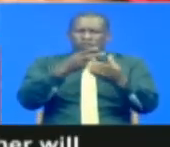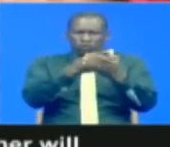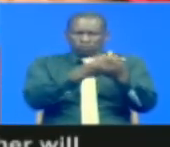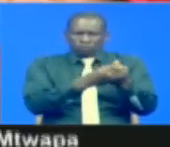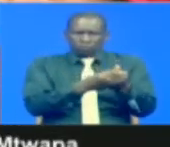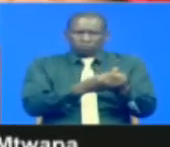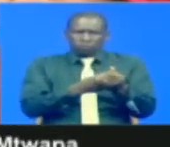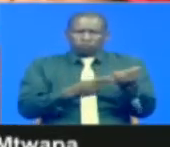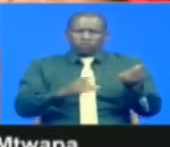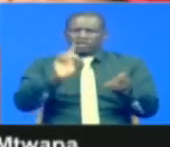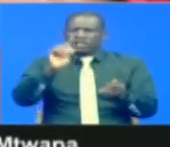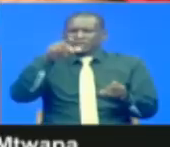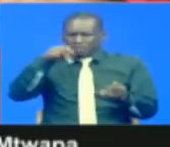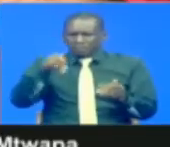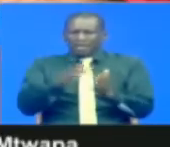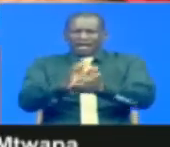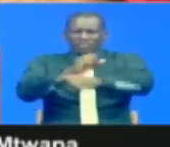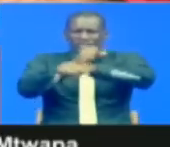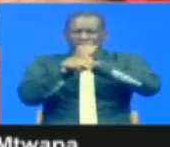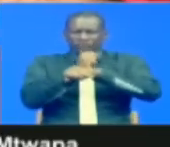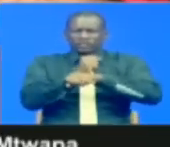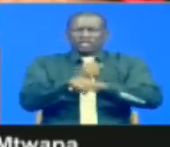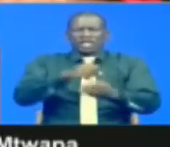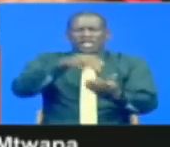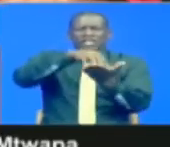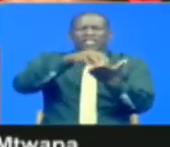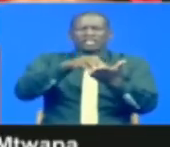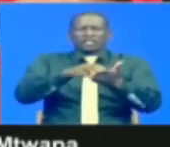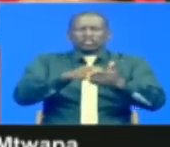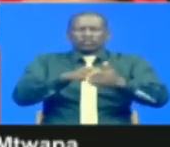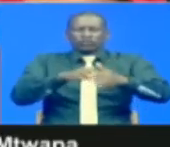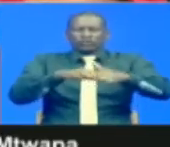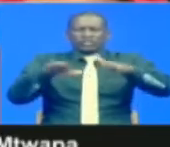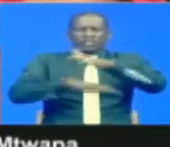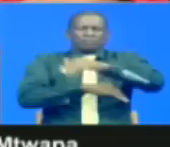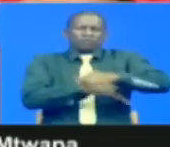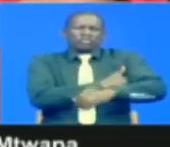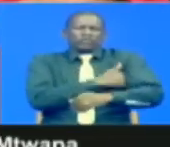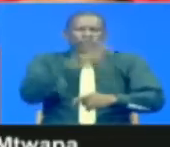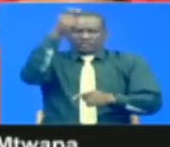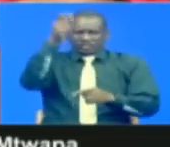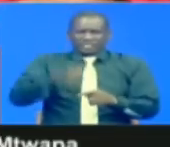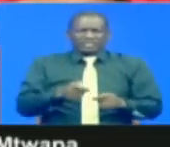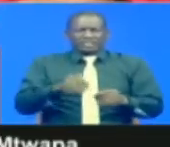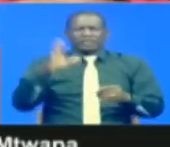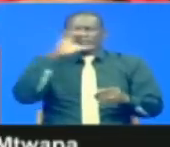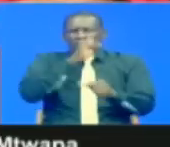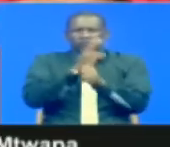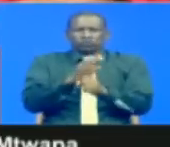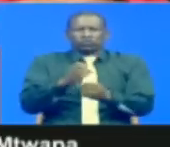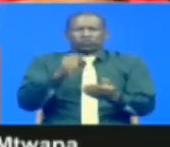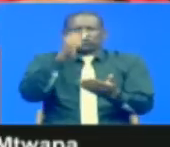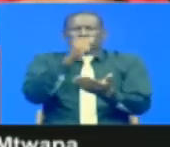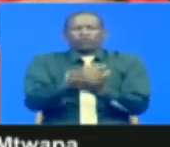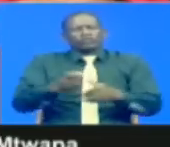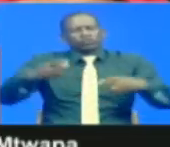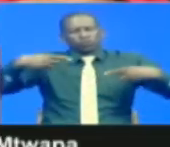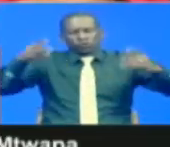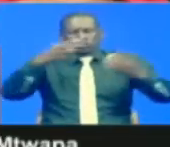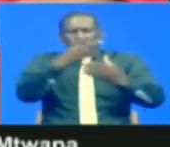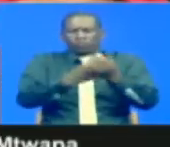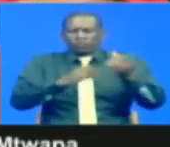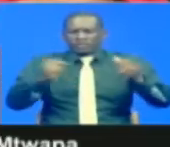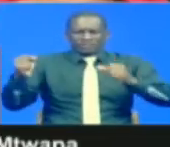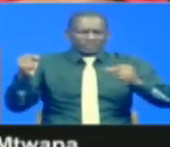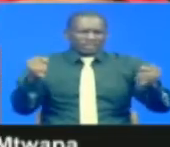in the Deputy Chief Justice Philomena Mwilu abuse of office case scored a goal each this morning. The High Court has